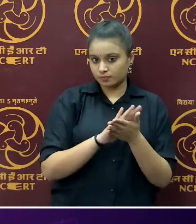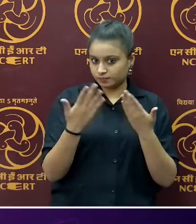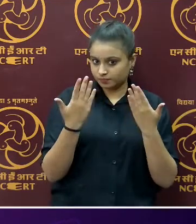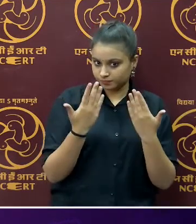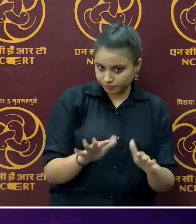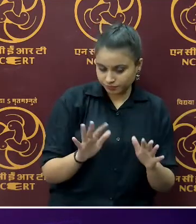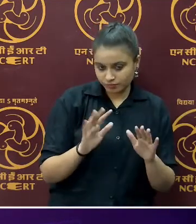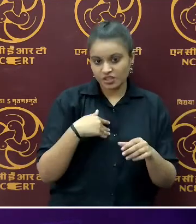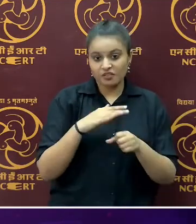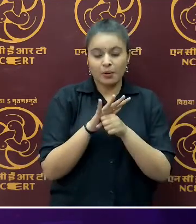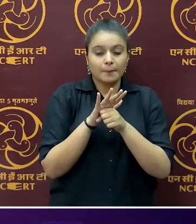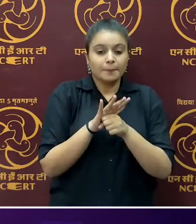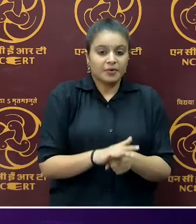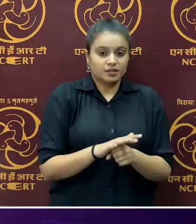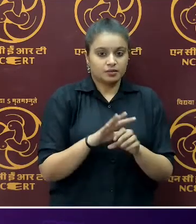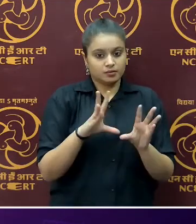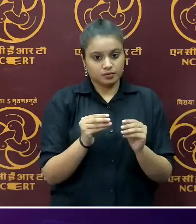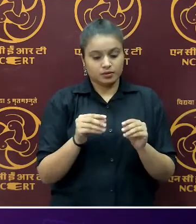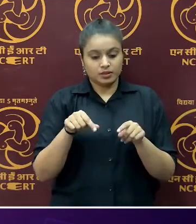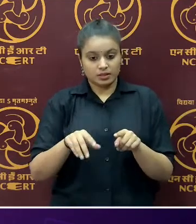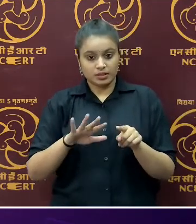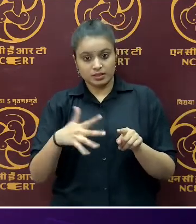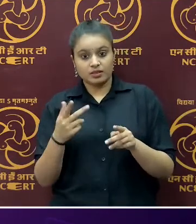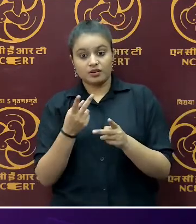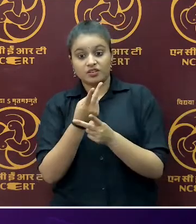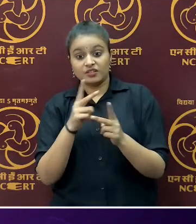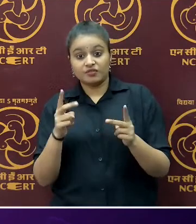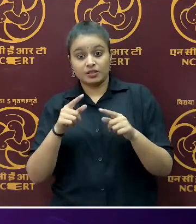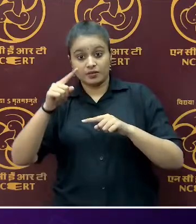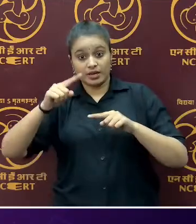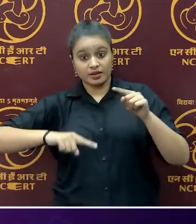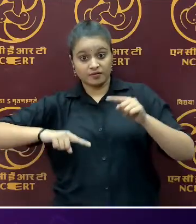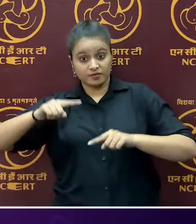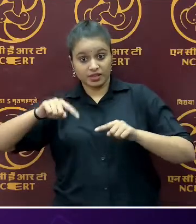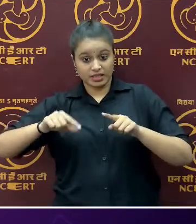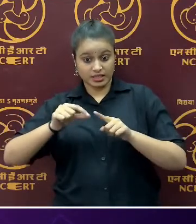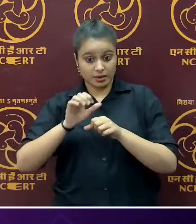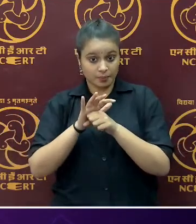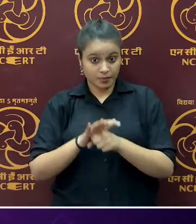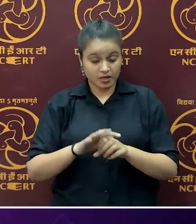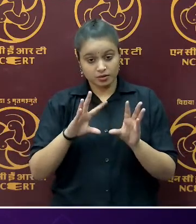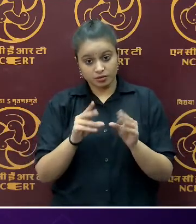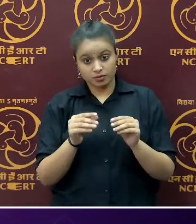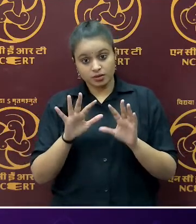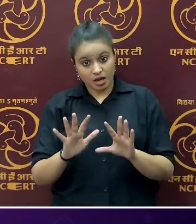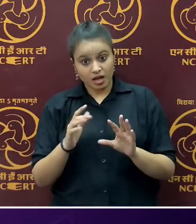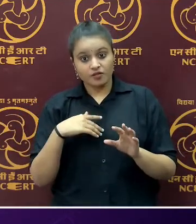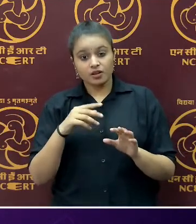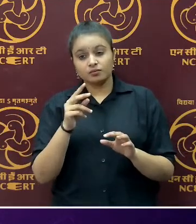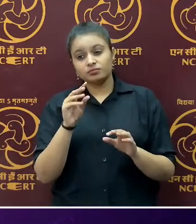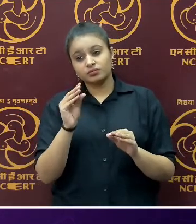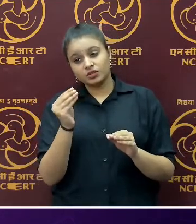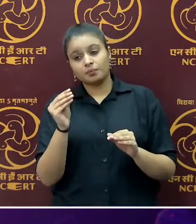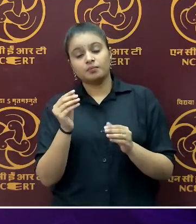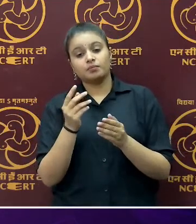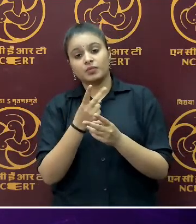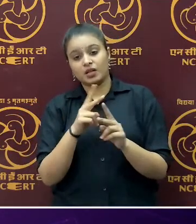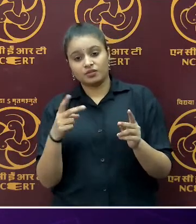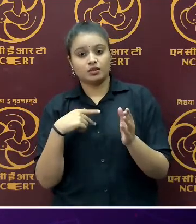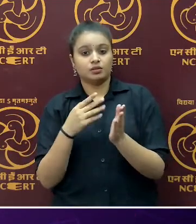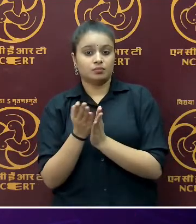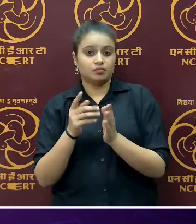is pressure. Okay. Now due to the variation in this pressure, there are certain more phenomena that are